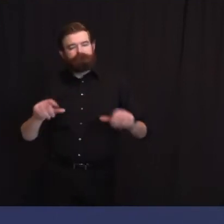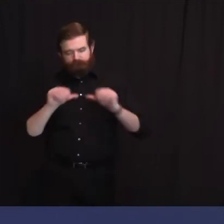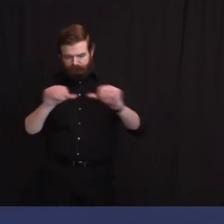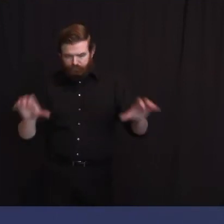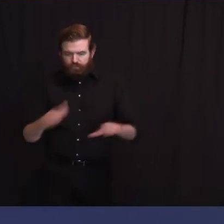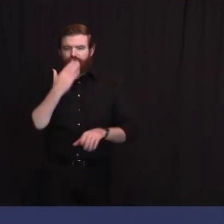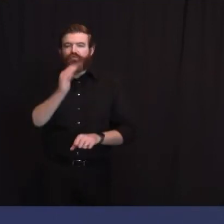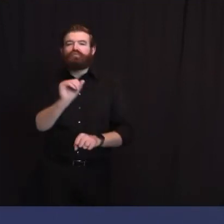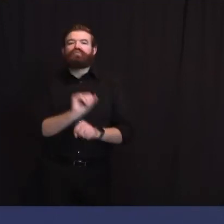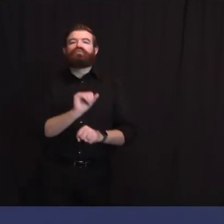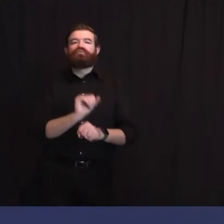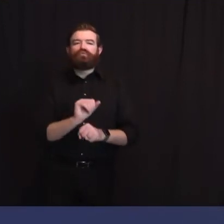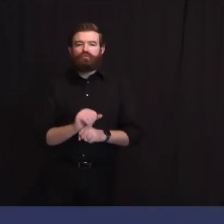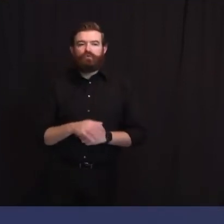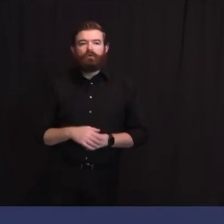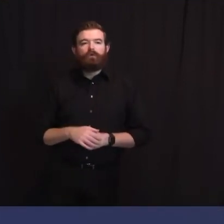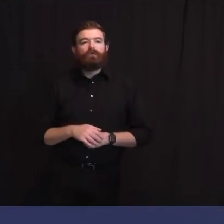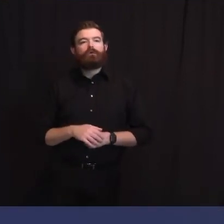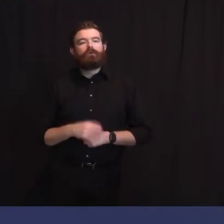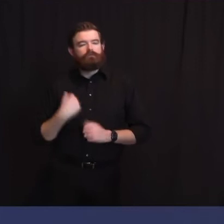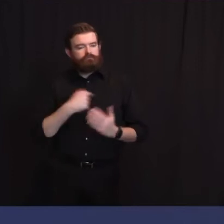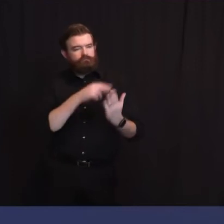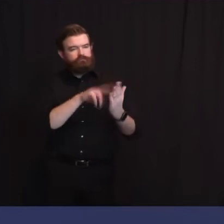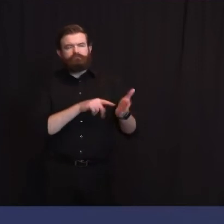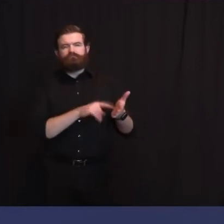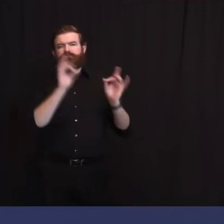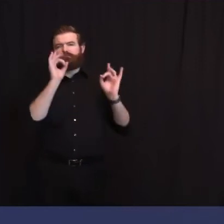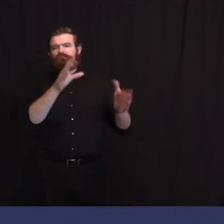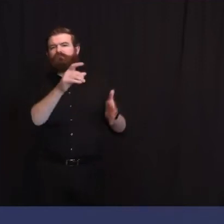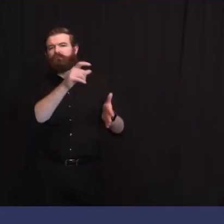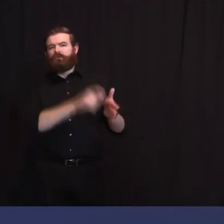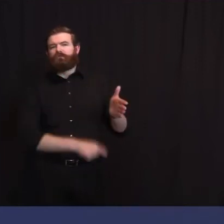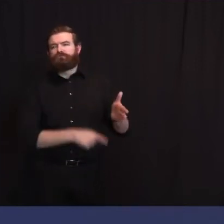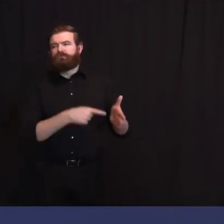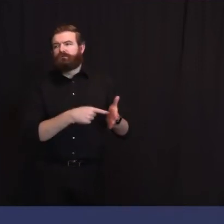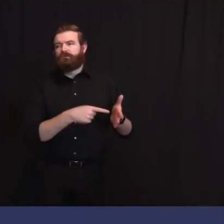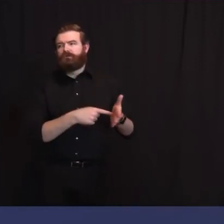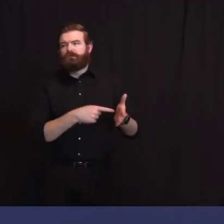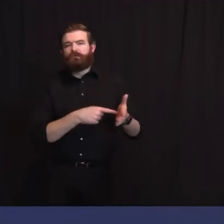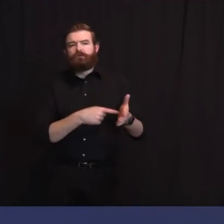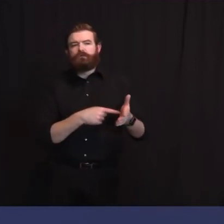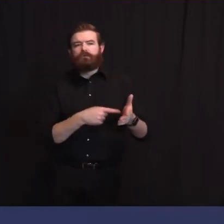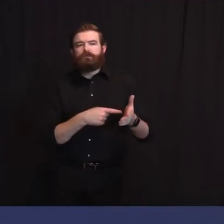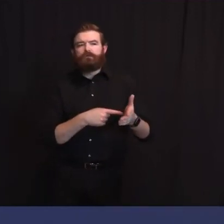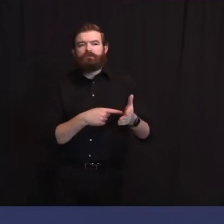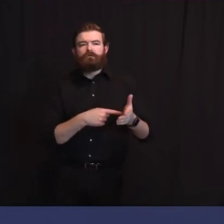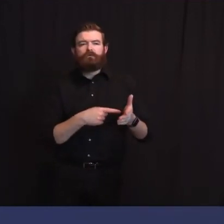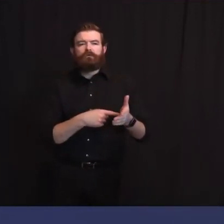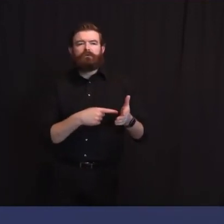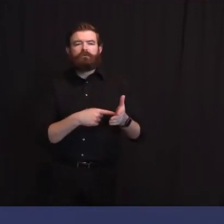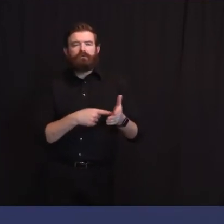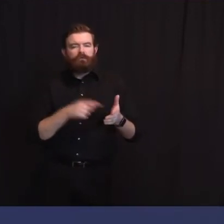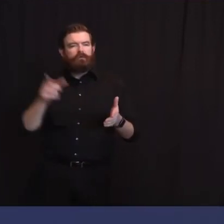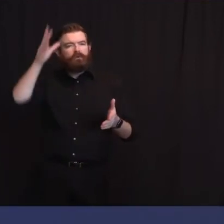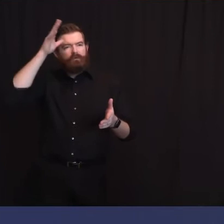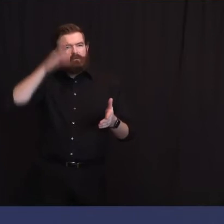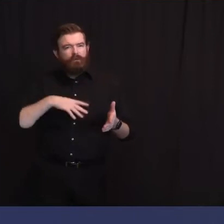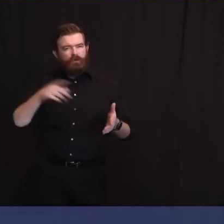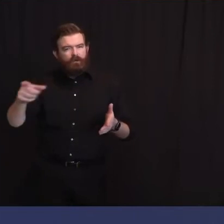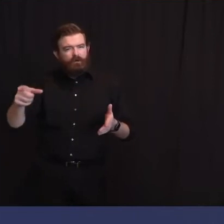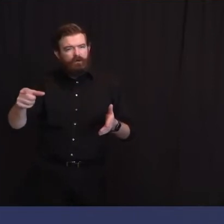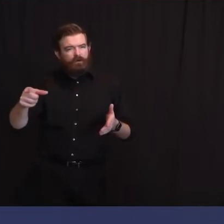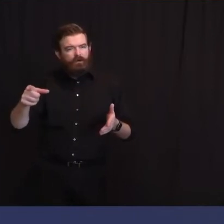very frightening article today by David Leonhardt, who had to get his mother to Colorado to get a test. And